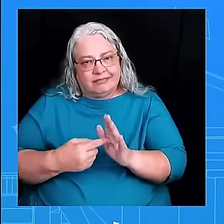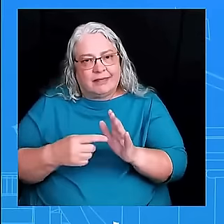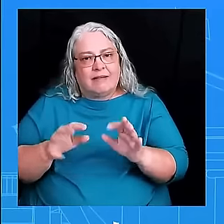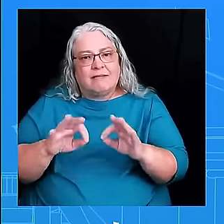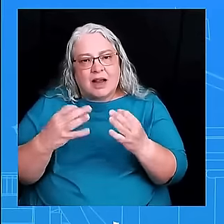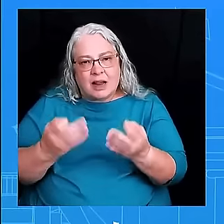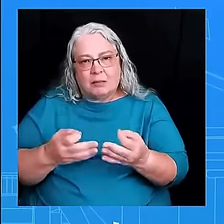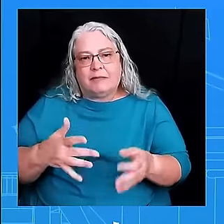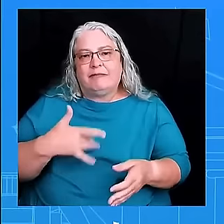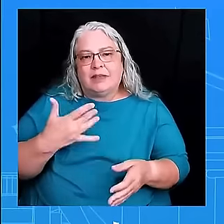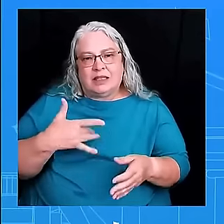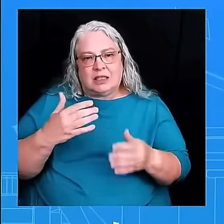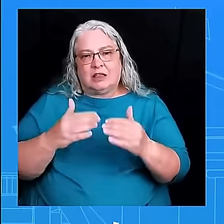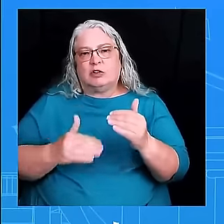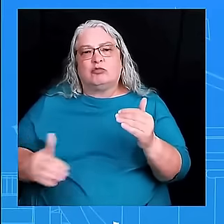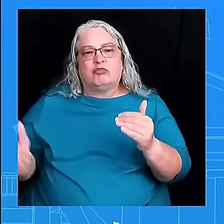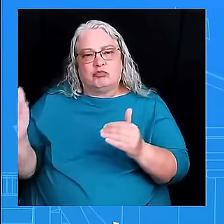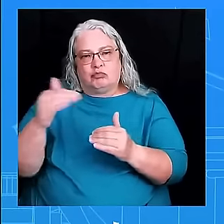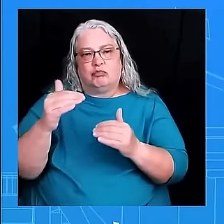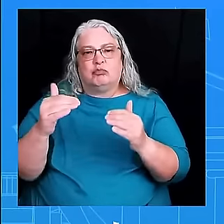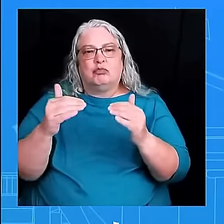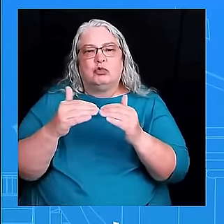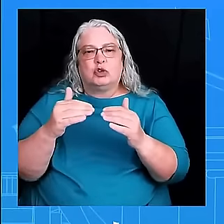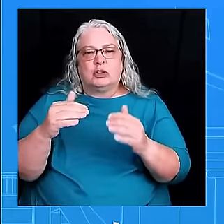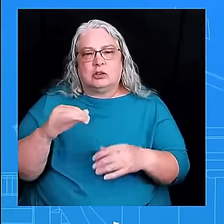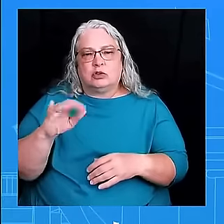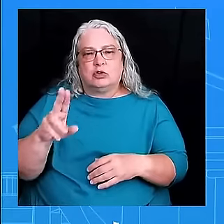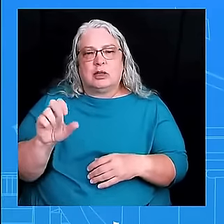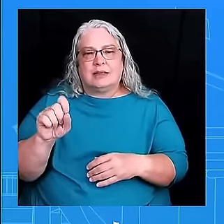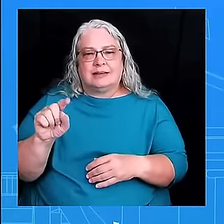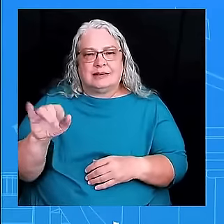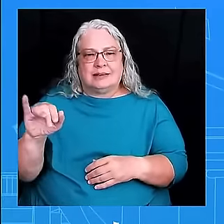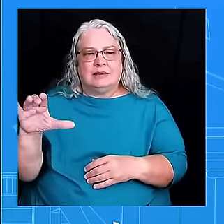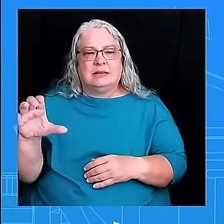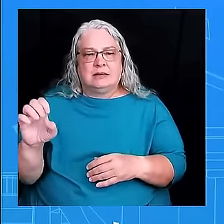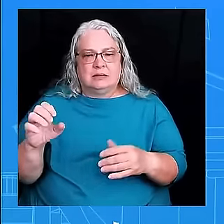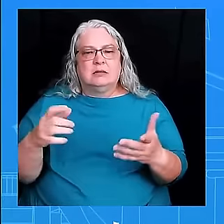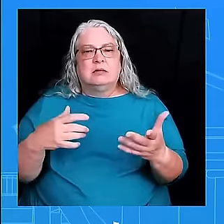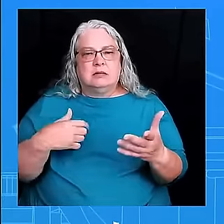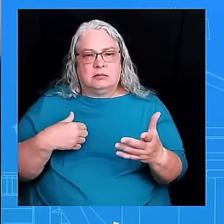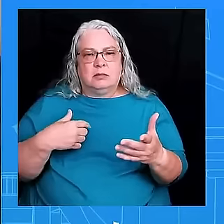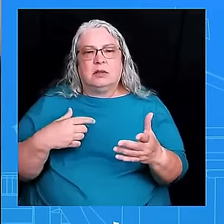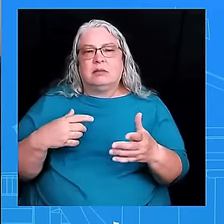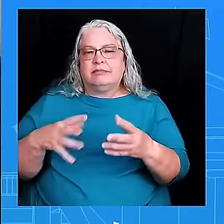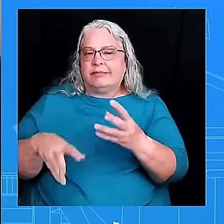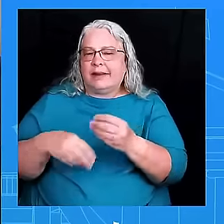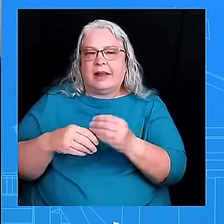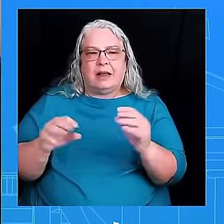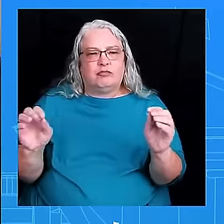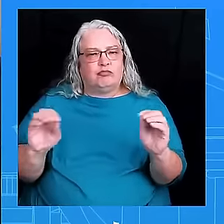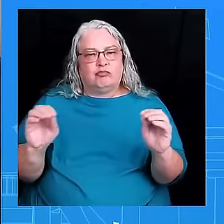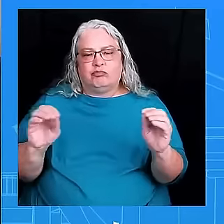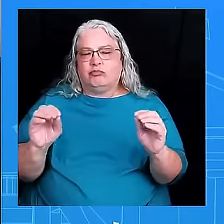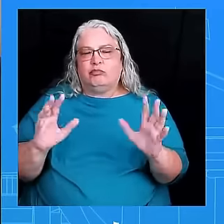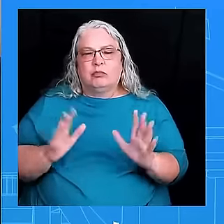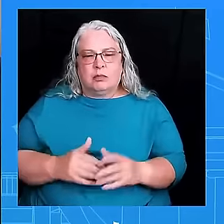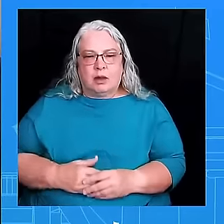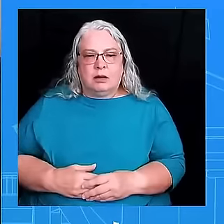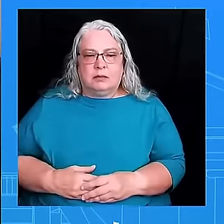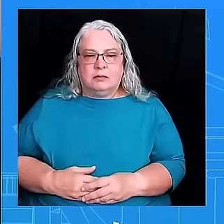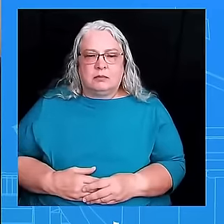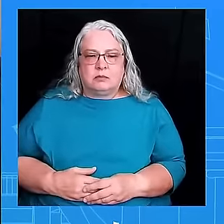have anything else to add to what the National Security Advisor just stated from here moments ago. And then on the Vice President's